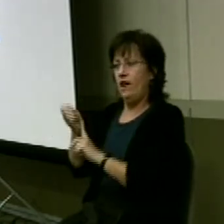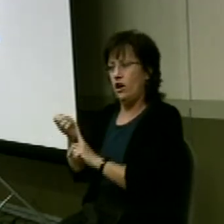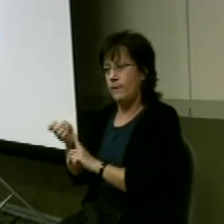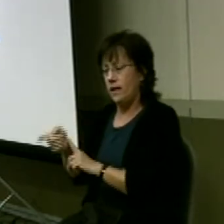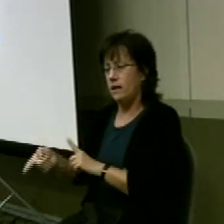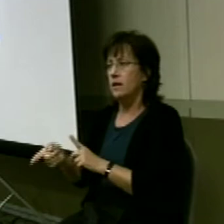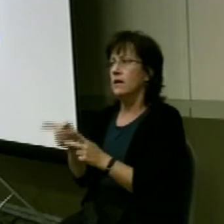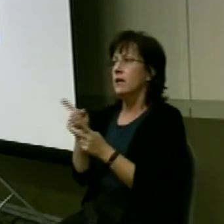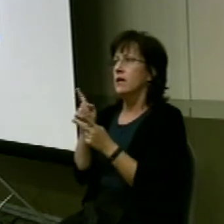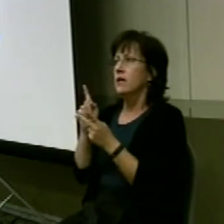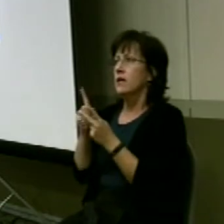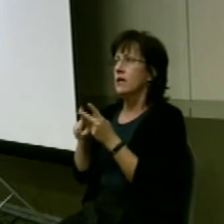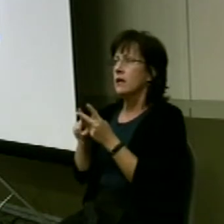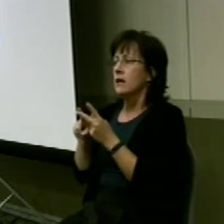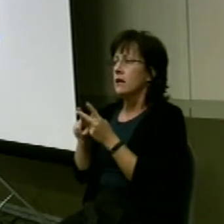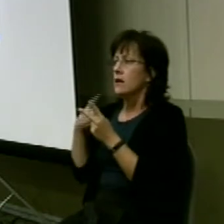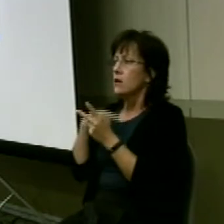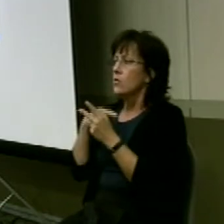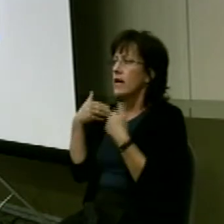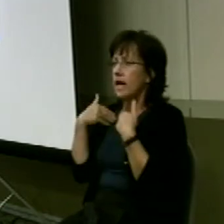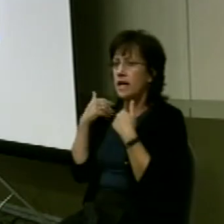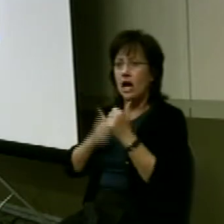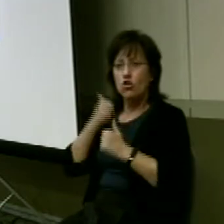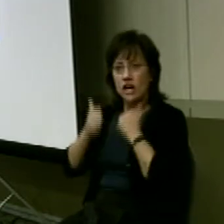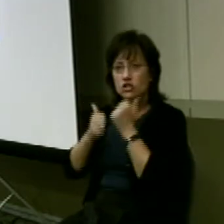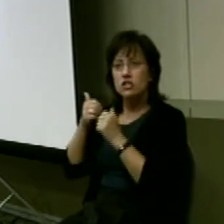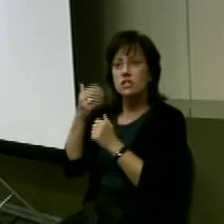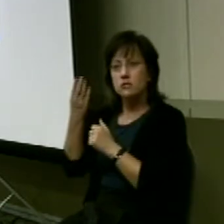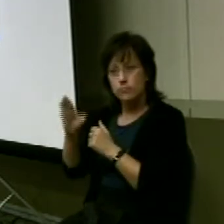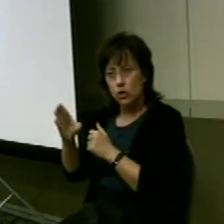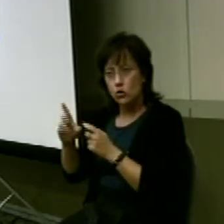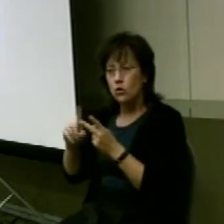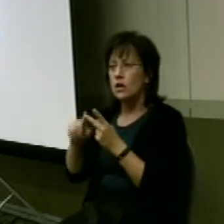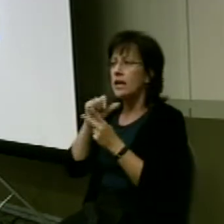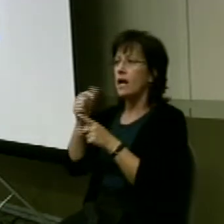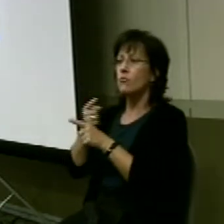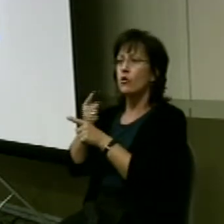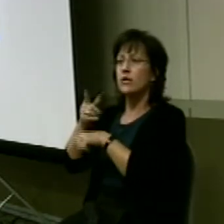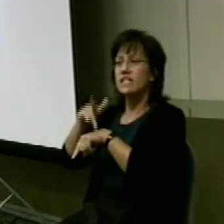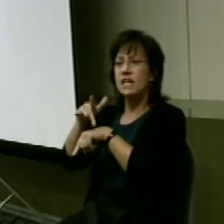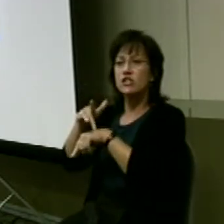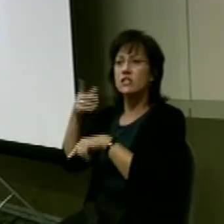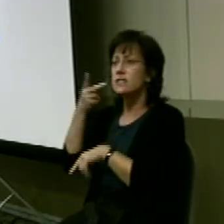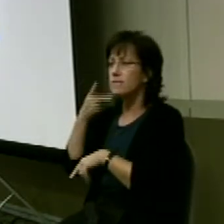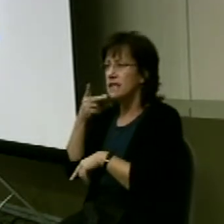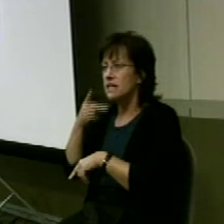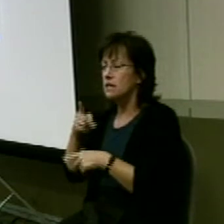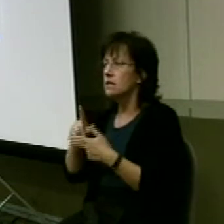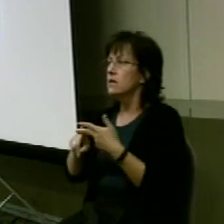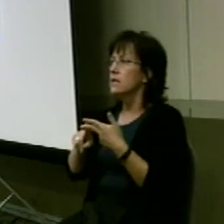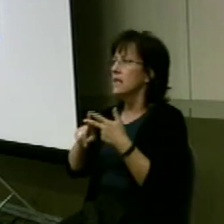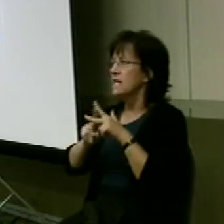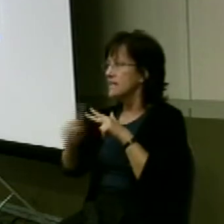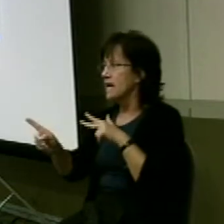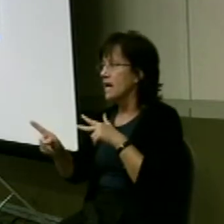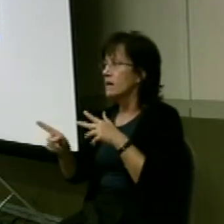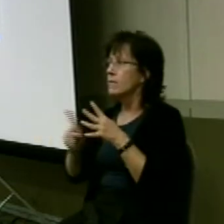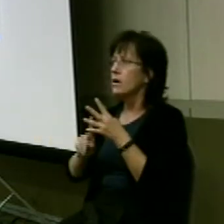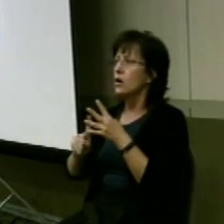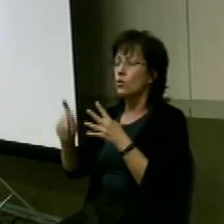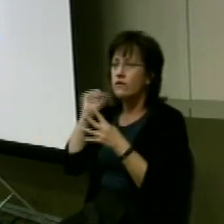new school, a different environment, and we have aggression in the blue, inappropriate touching in the